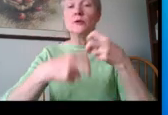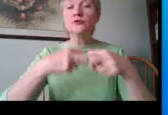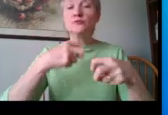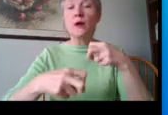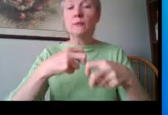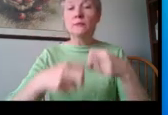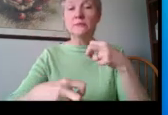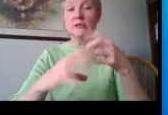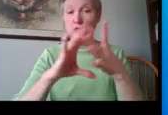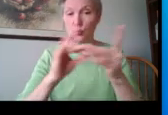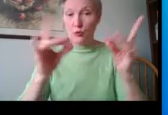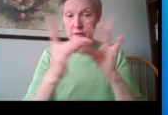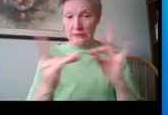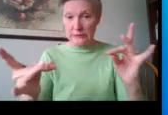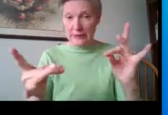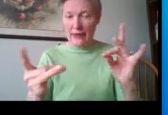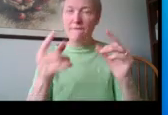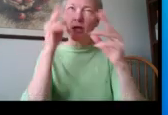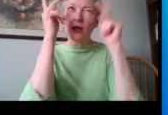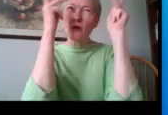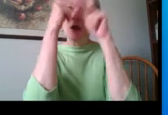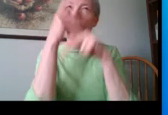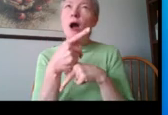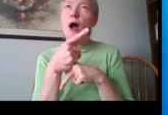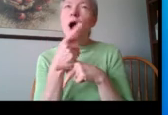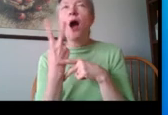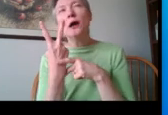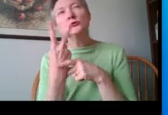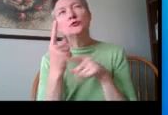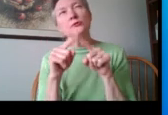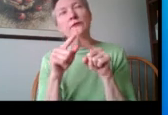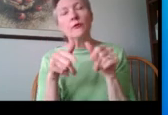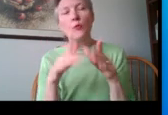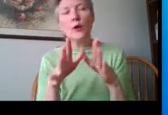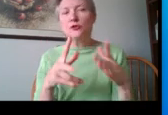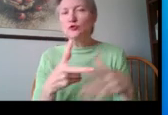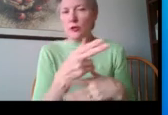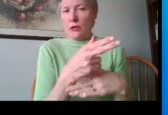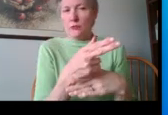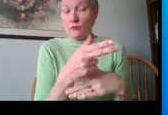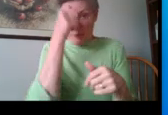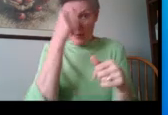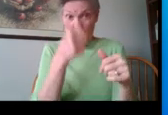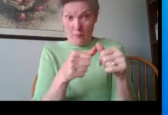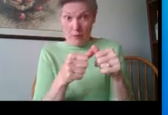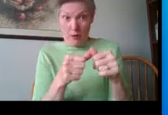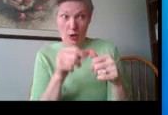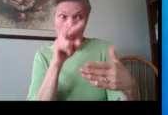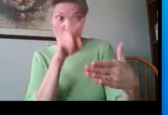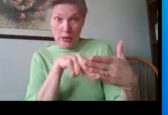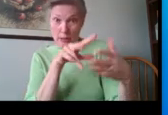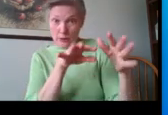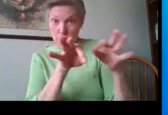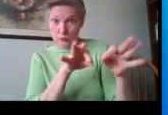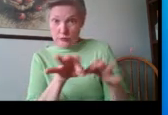are 2 different ways you can cut that piece. Remember to pay attention to how many pieces you're cutting it into.